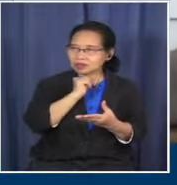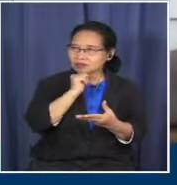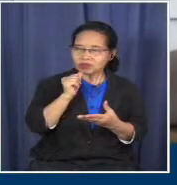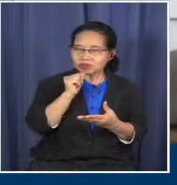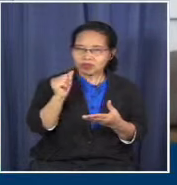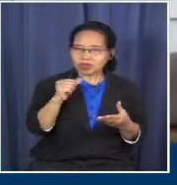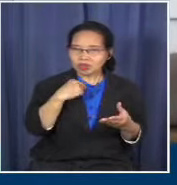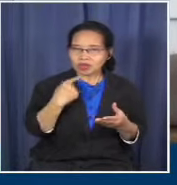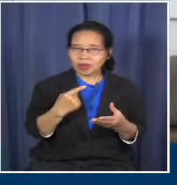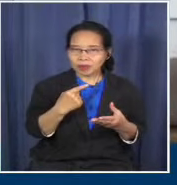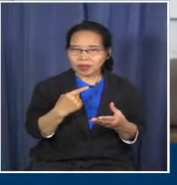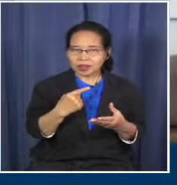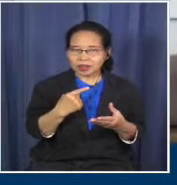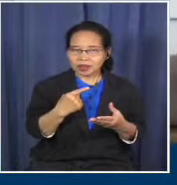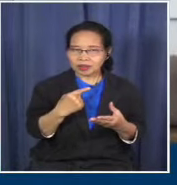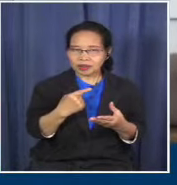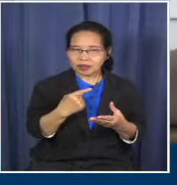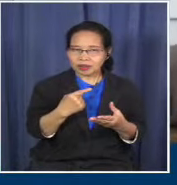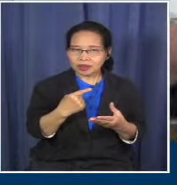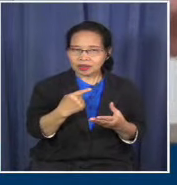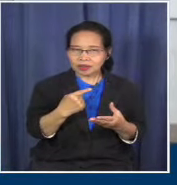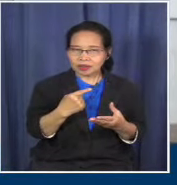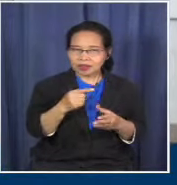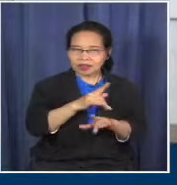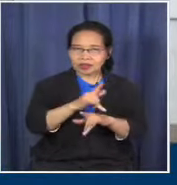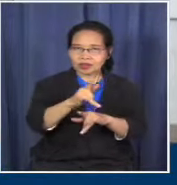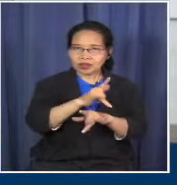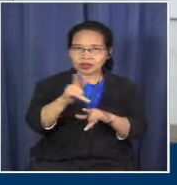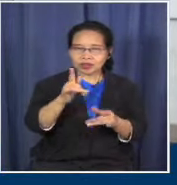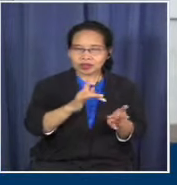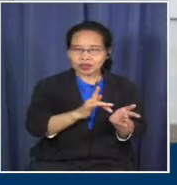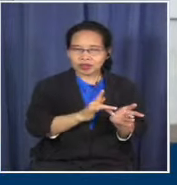who do not believe in God,